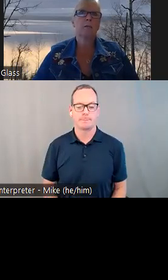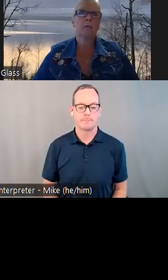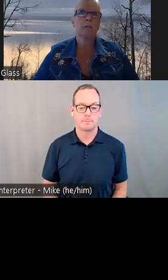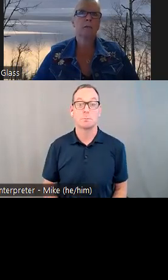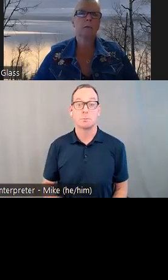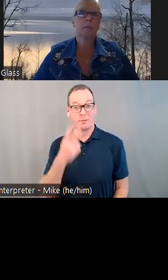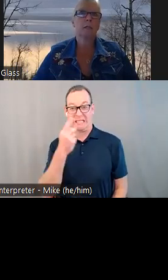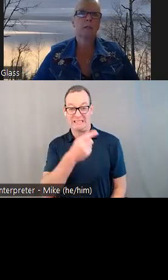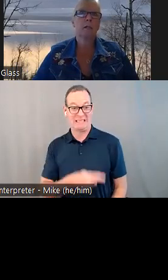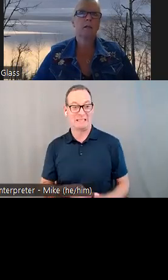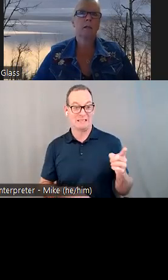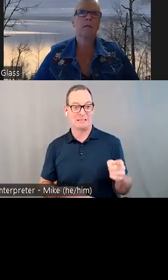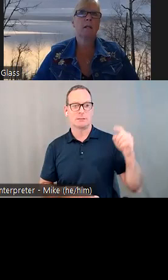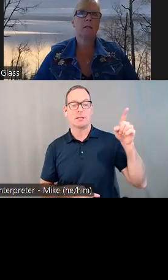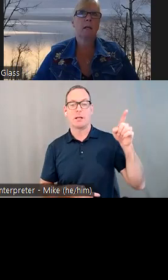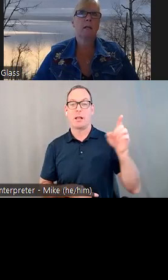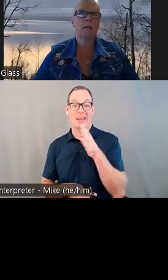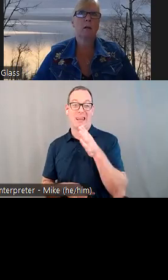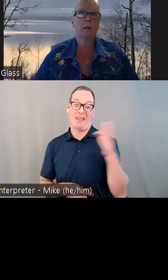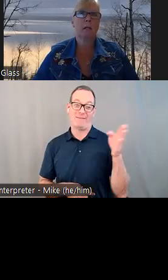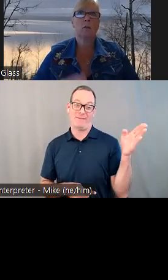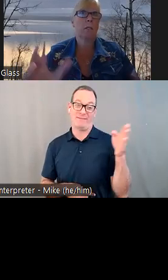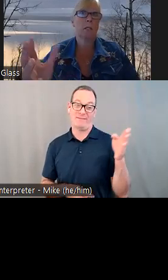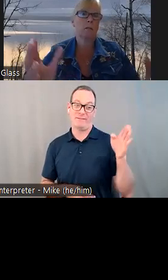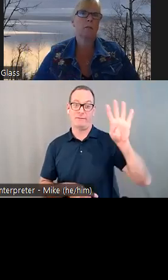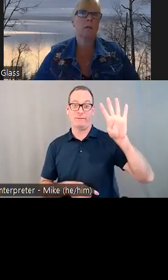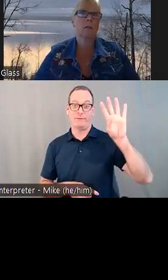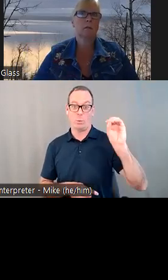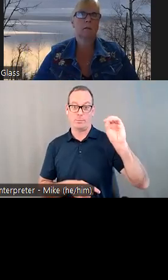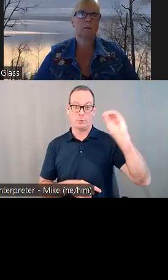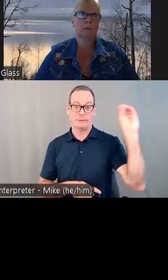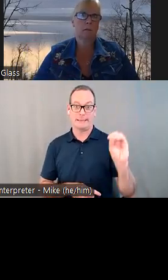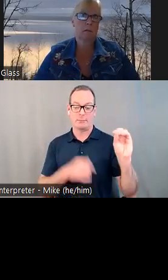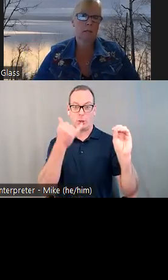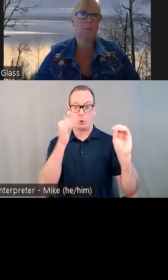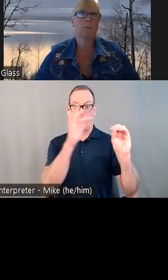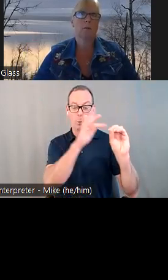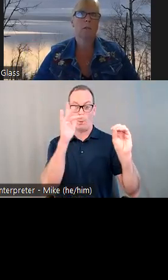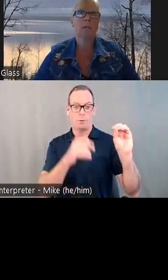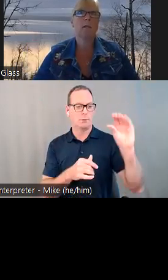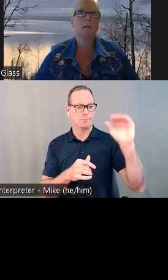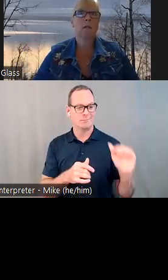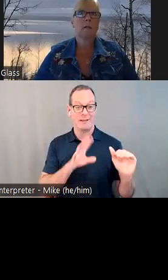and the 50% at the left-hand side here are in yellow, because that's what is